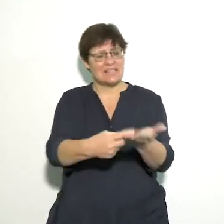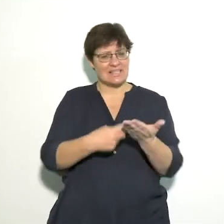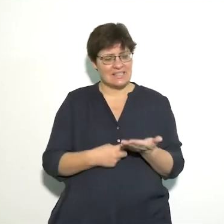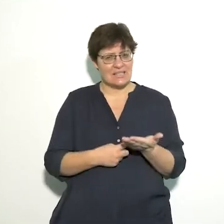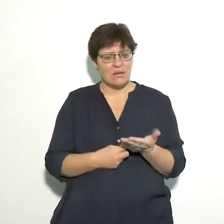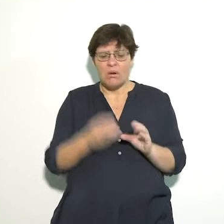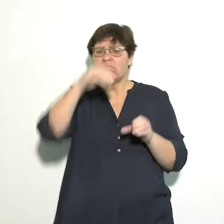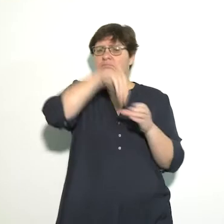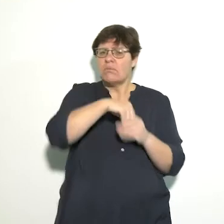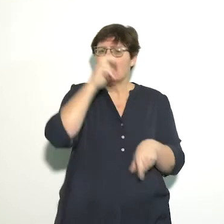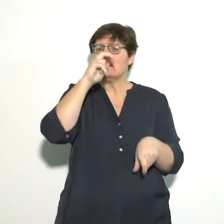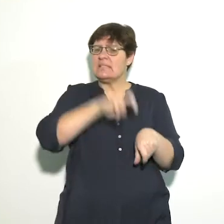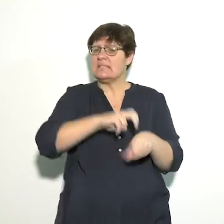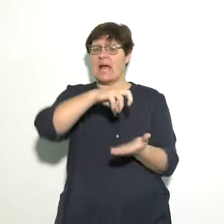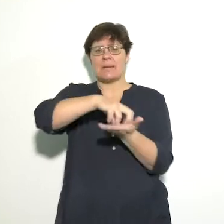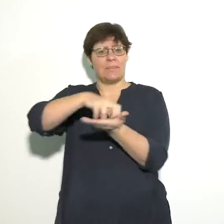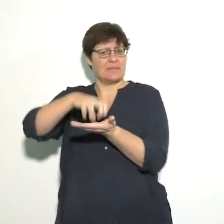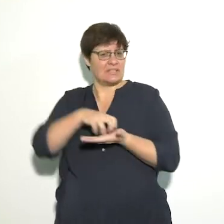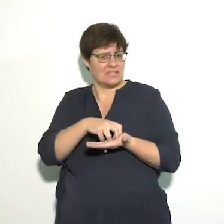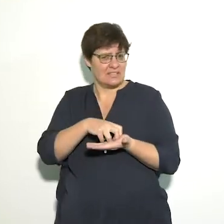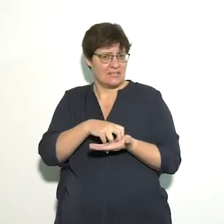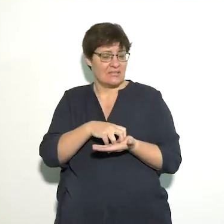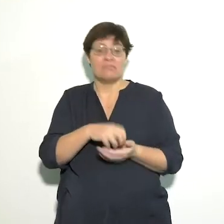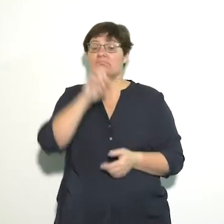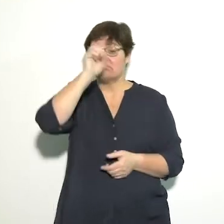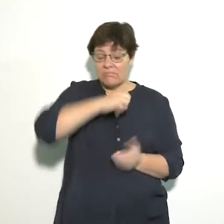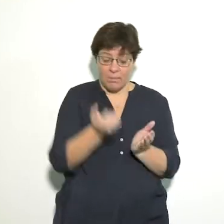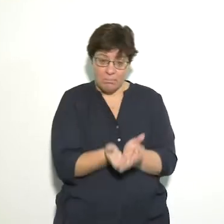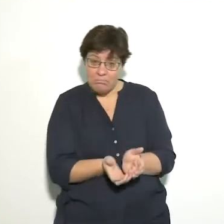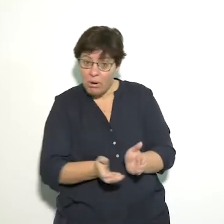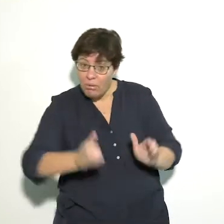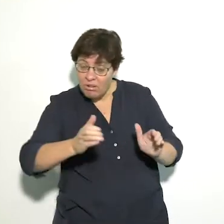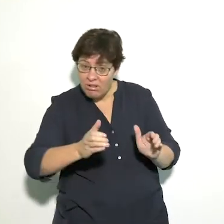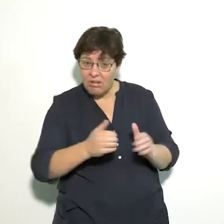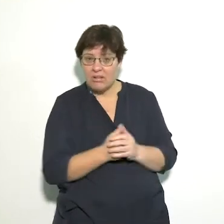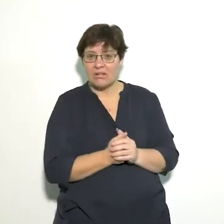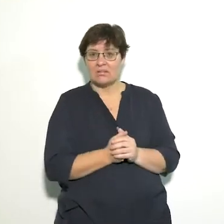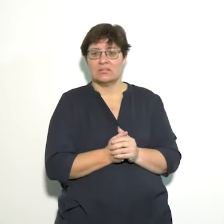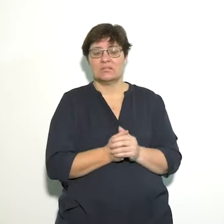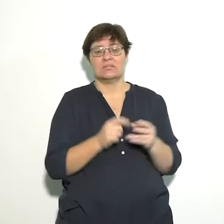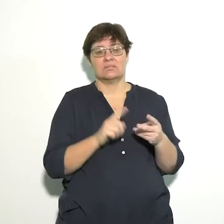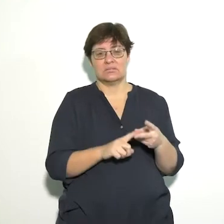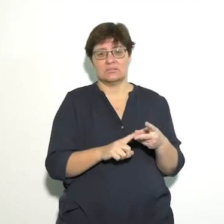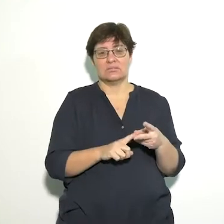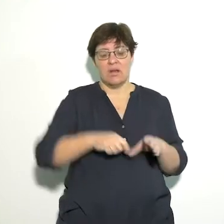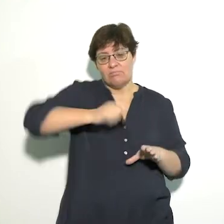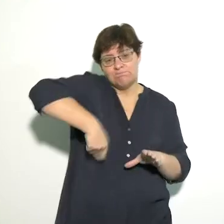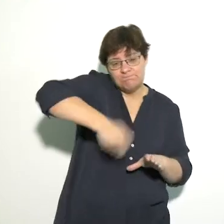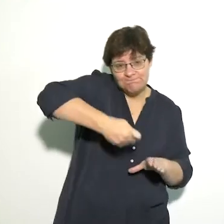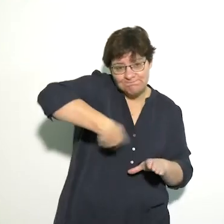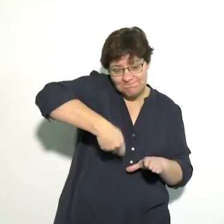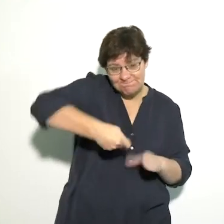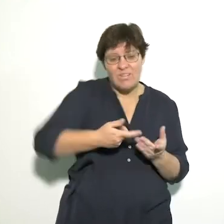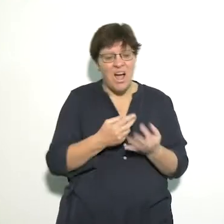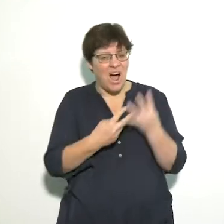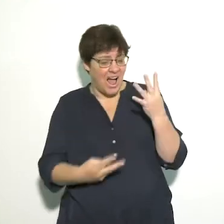what ingredients would they need to make cupcakes. Yes, they would need a bowl, hopefully some utensils to mix